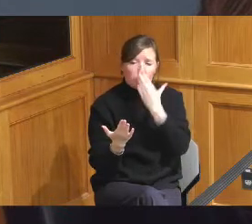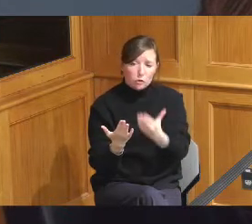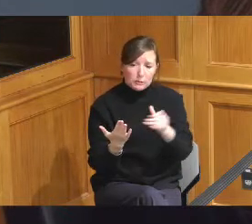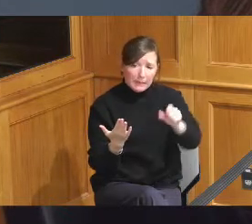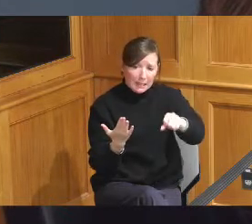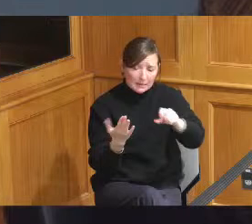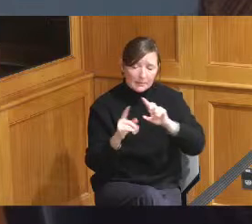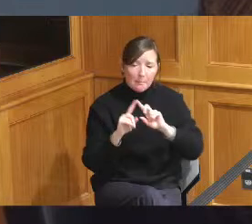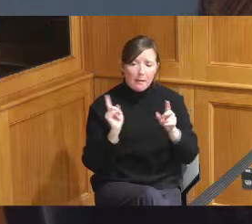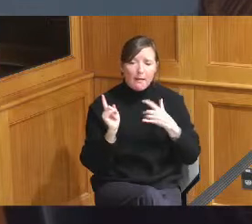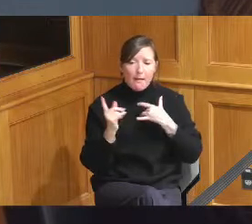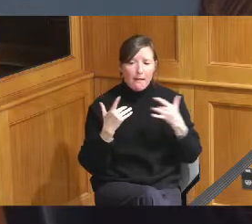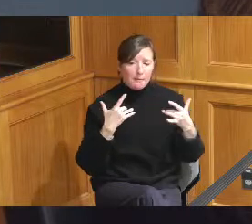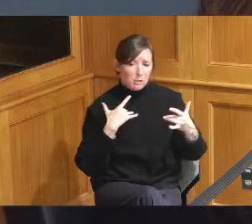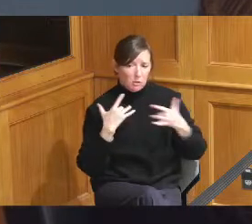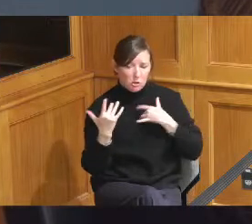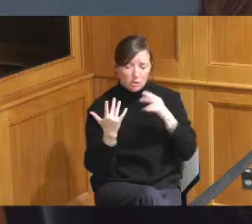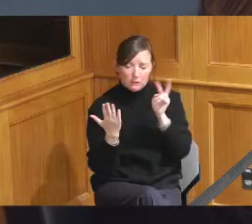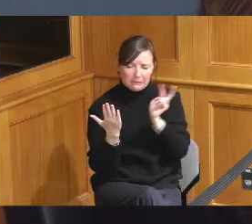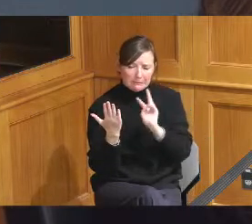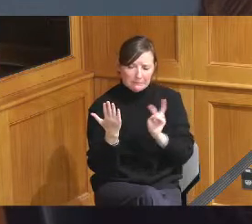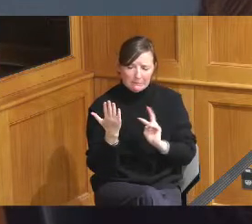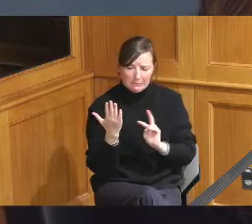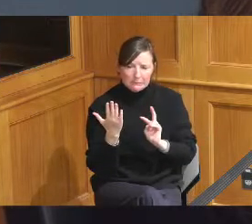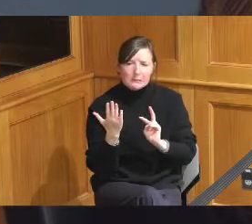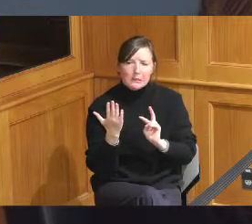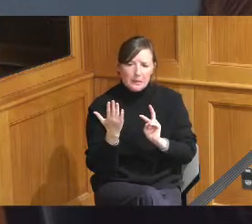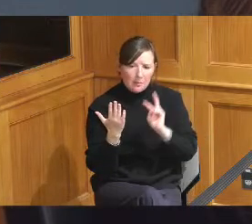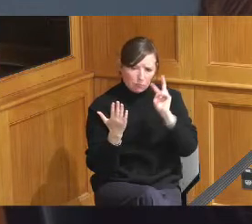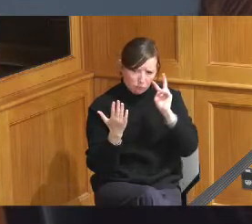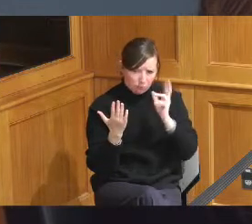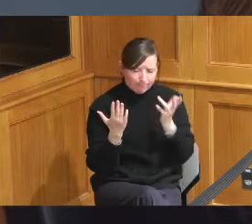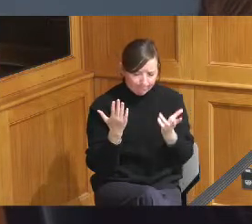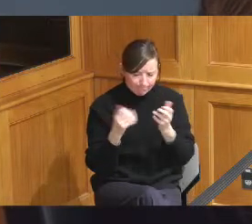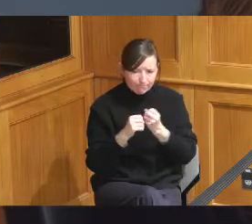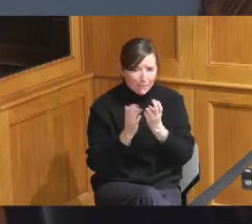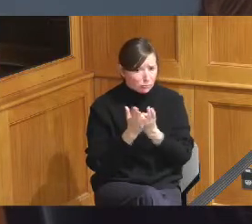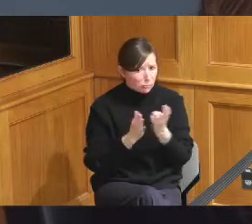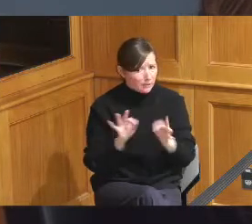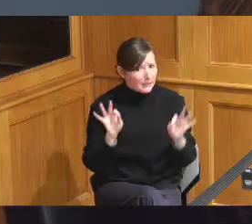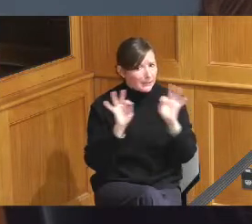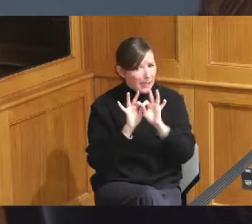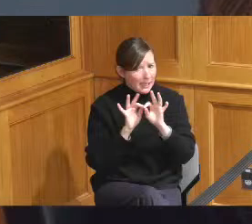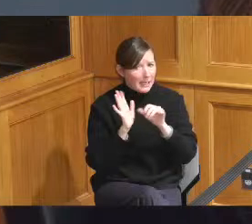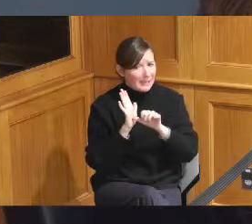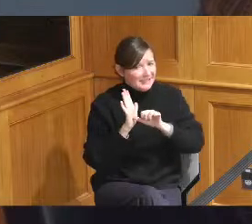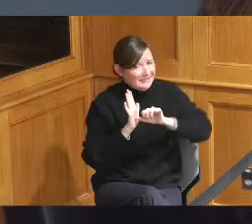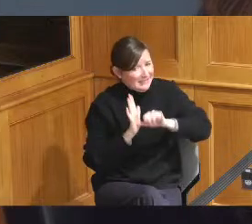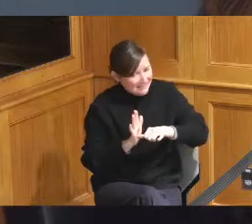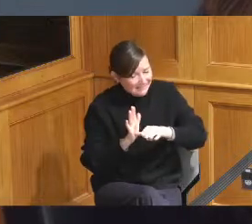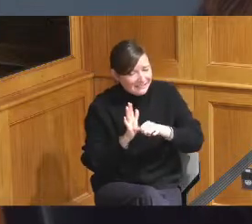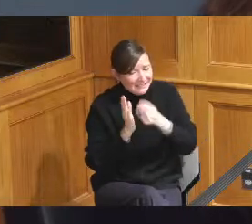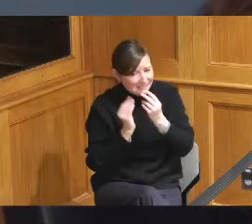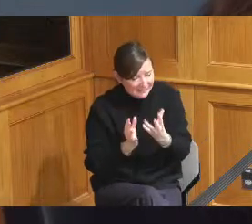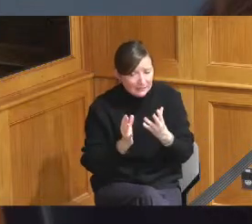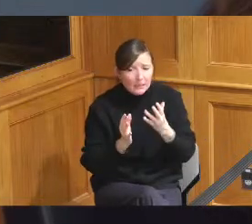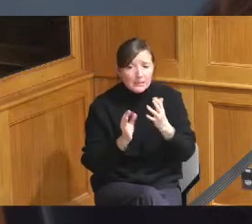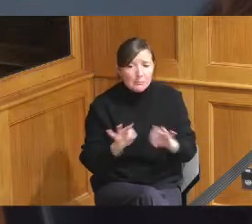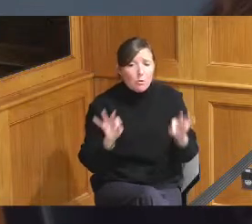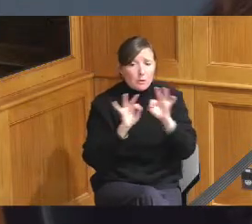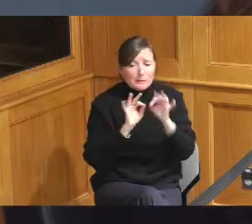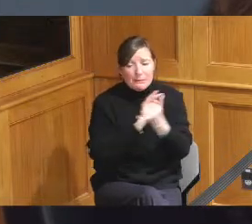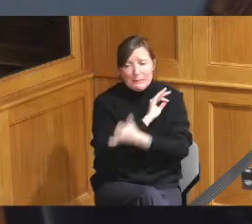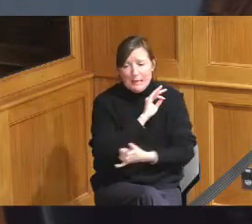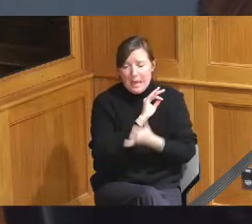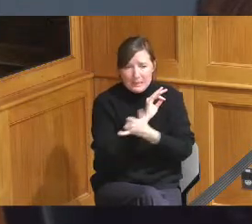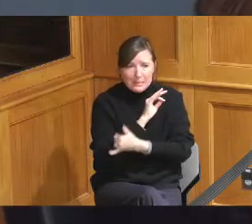just concerned about, as I read through, to make sure, once again, I'll reiterate, that the county continues to